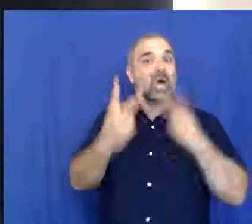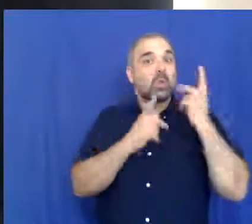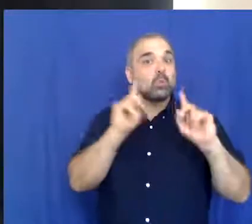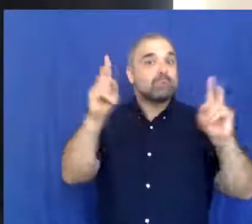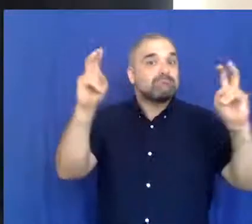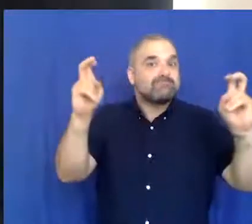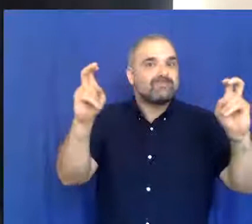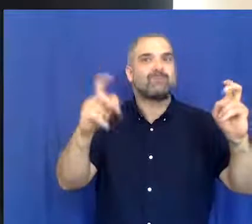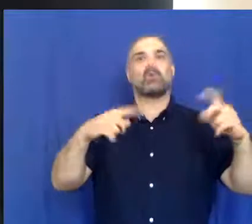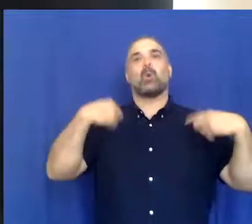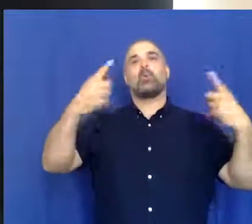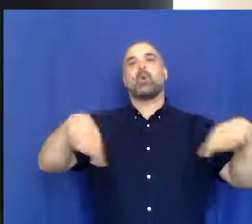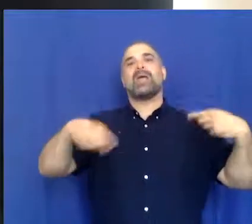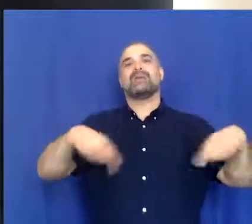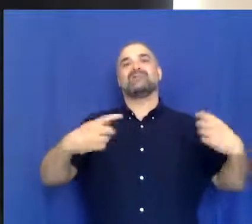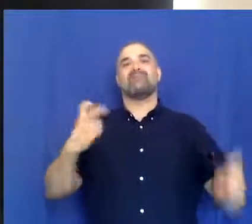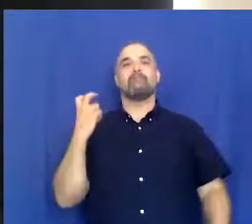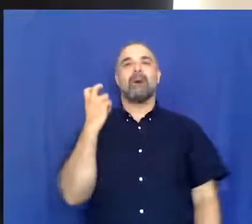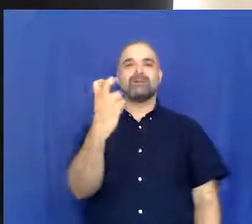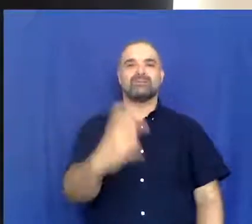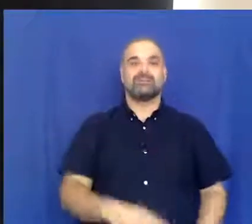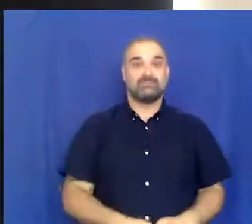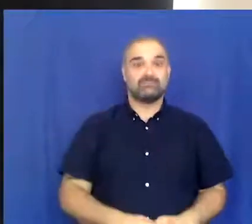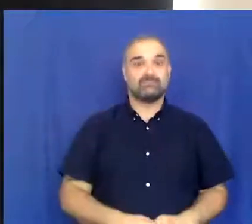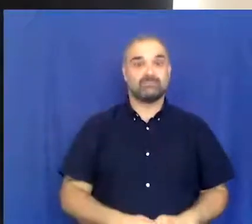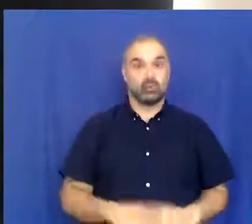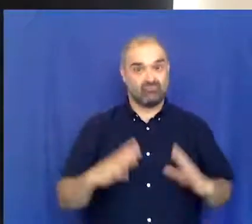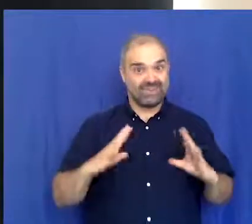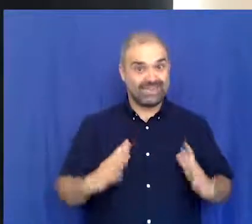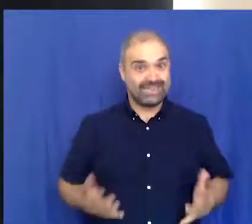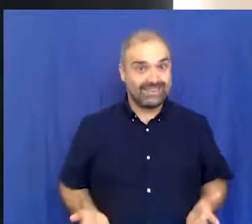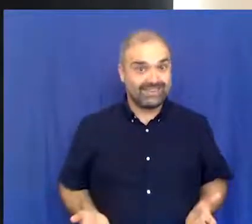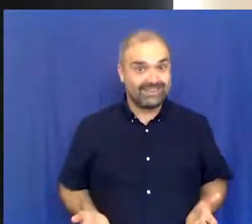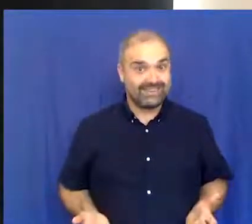Bus. So get your wheels ready.